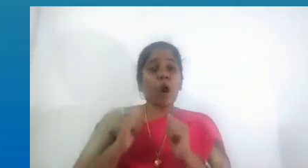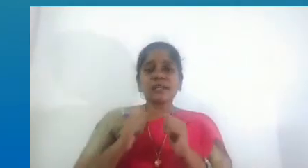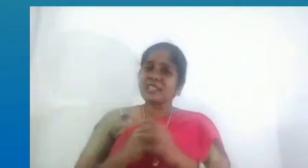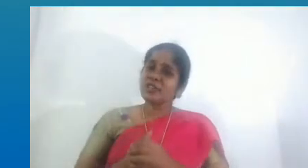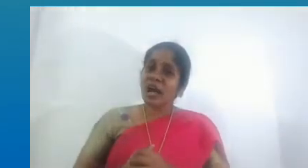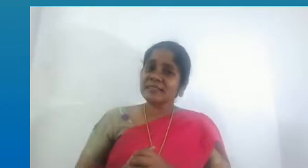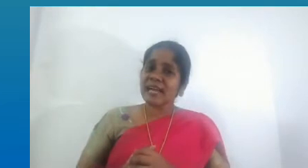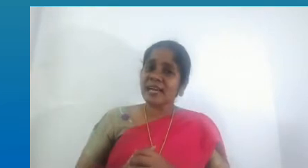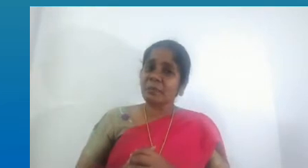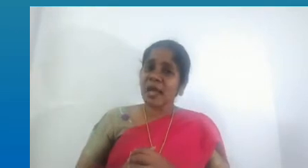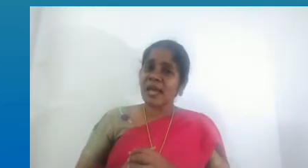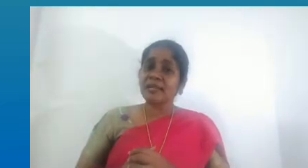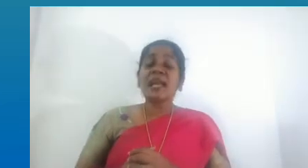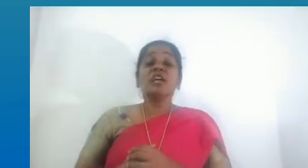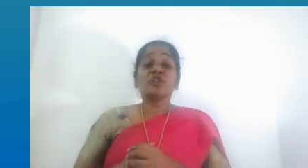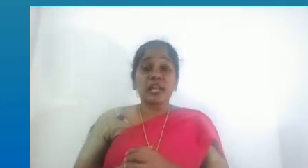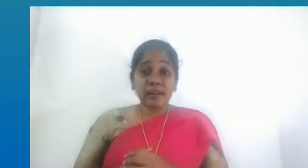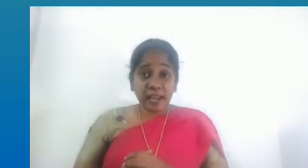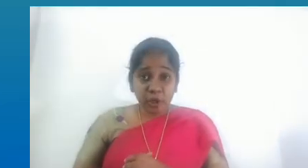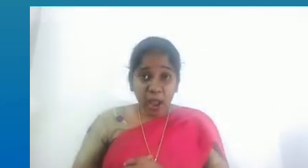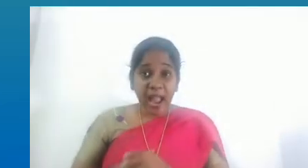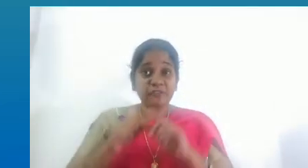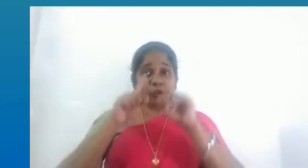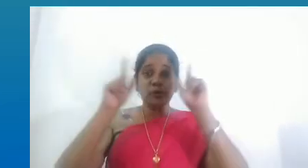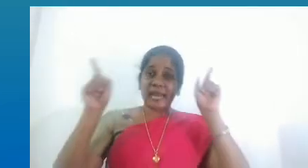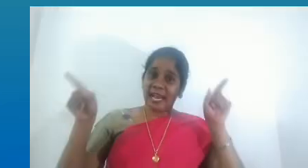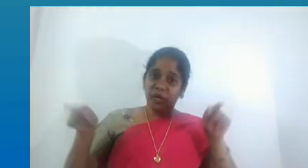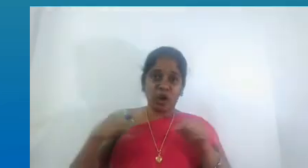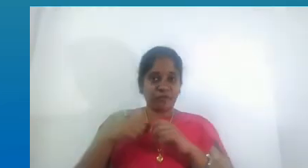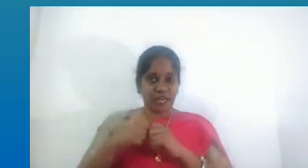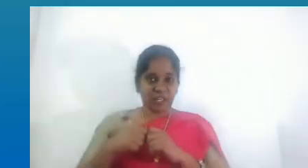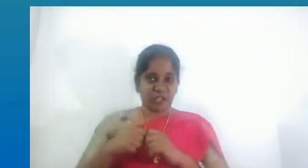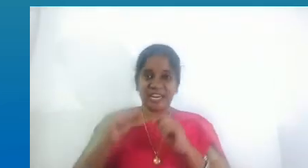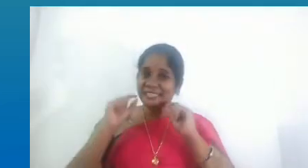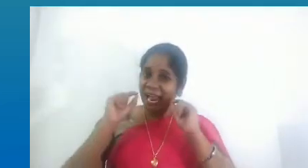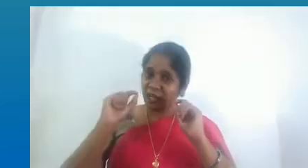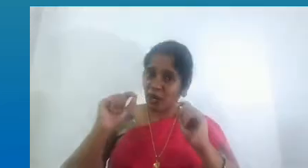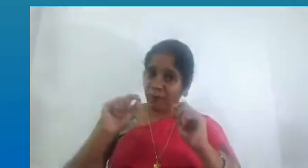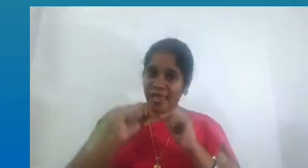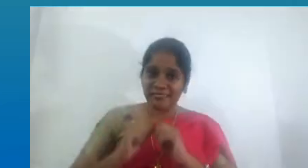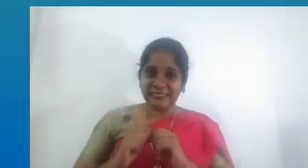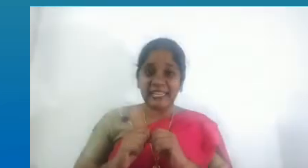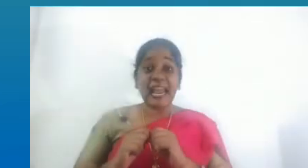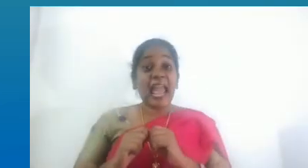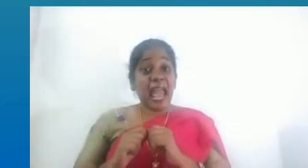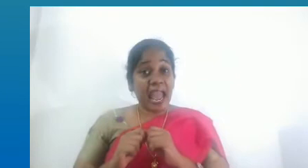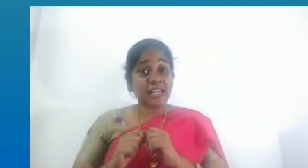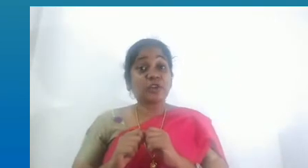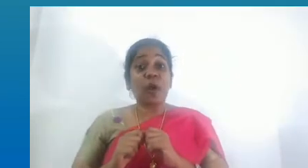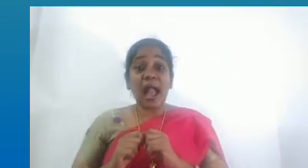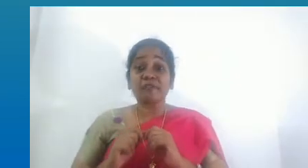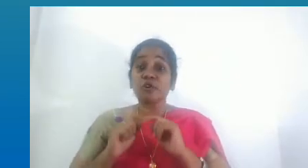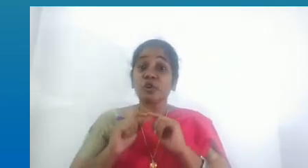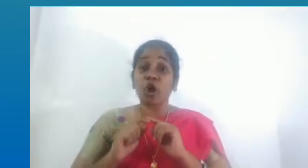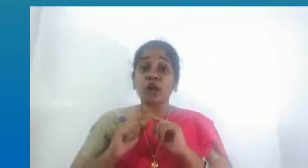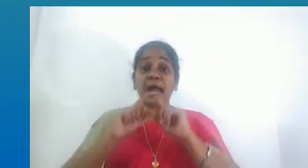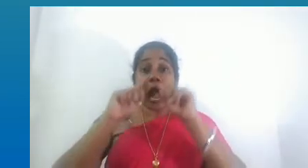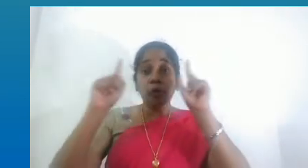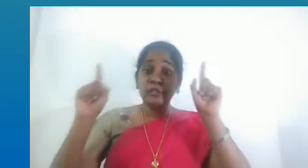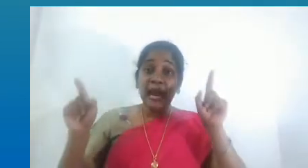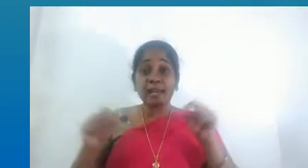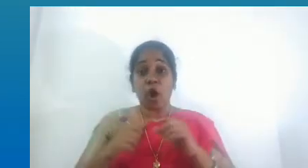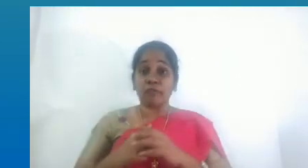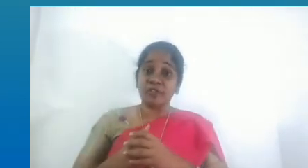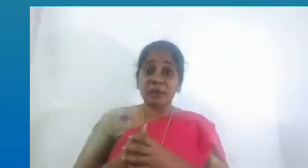Children, what is your assignment? Children, you have to take your worksheet and your pencil and you have to draw